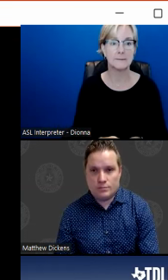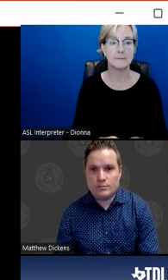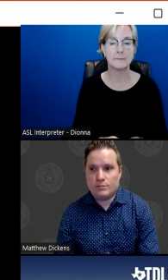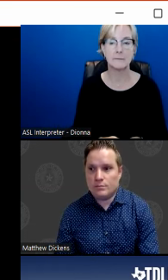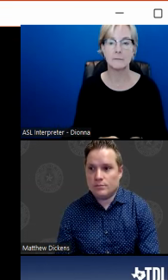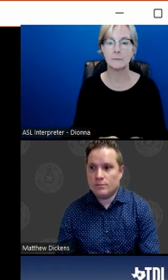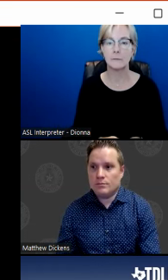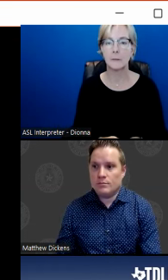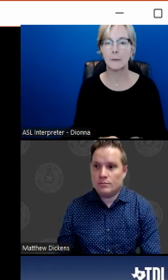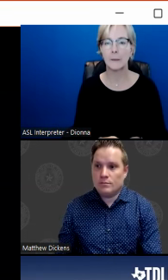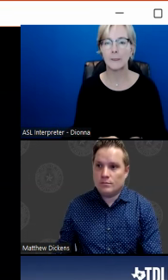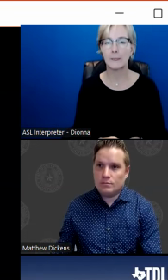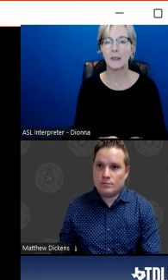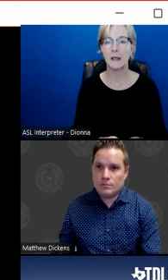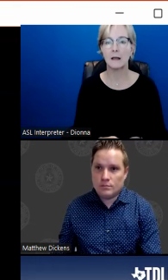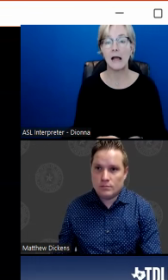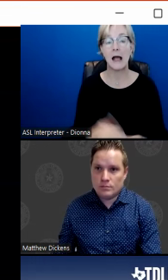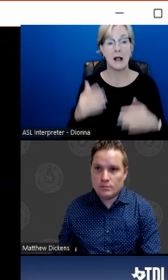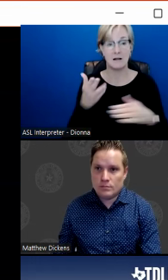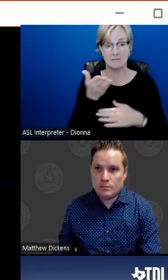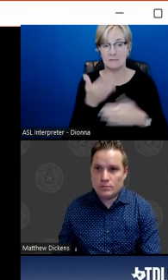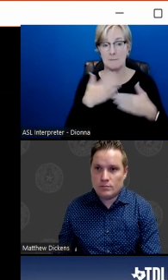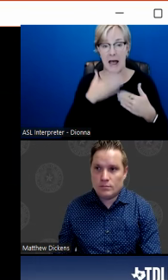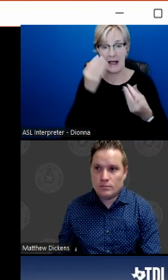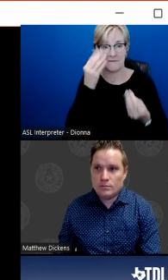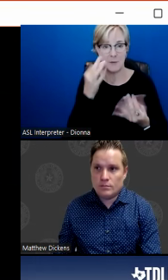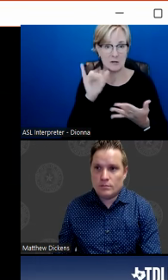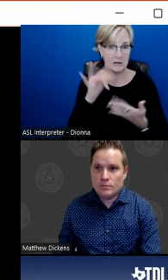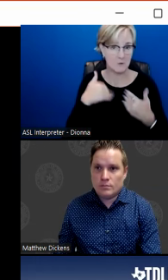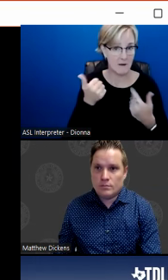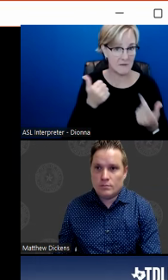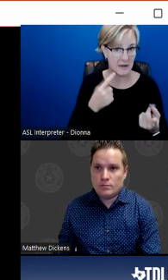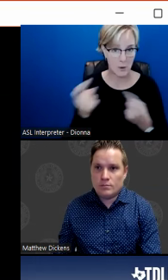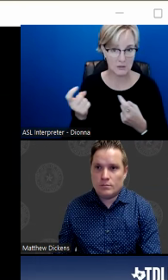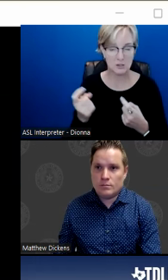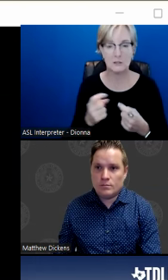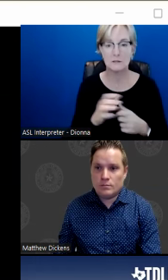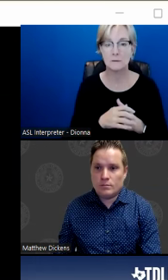Okay, I do have my information there in case anybody has questions. So we will